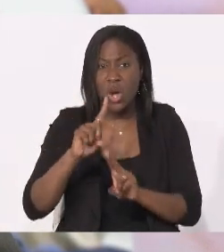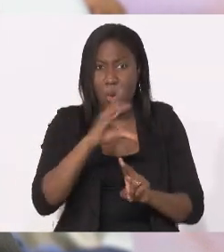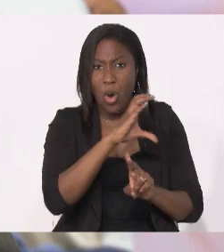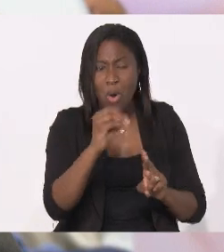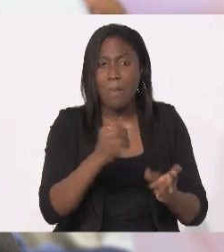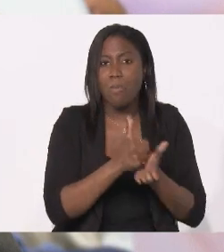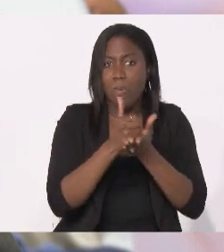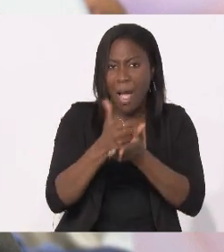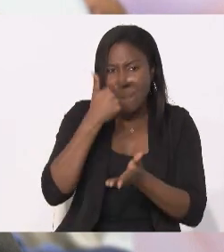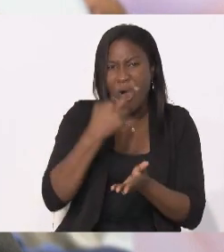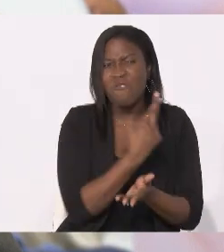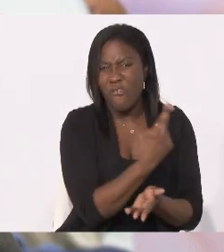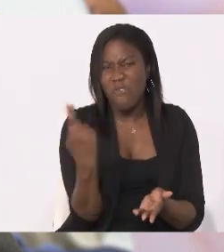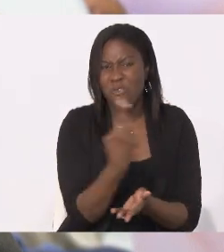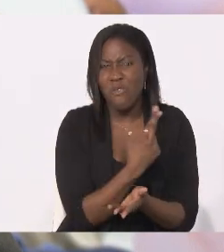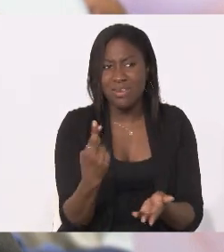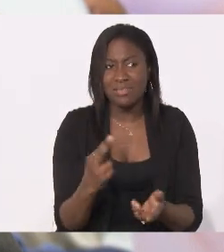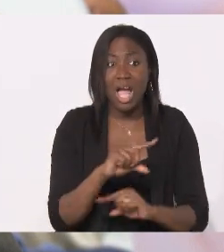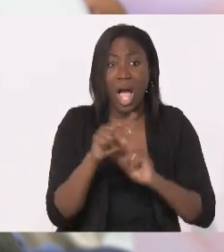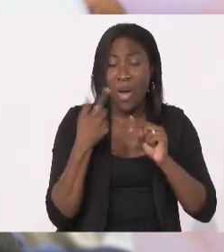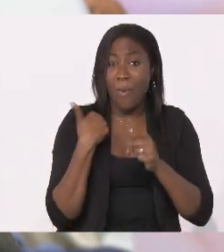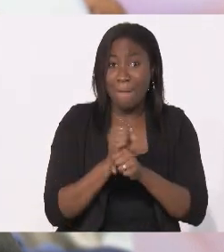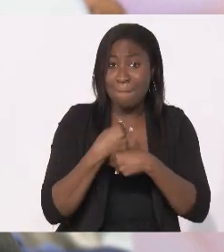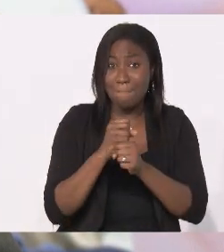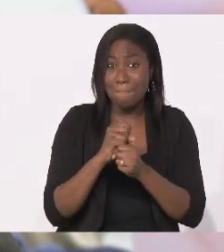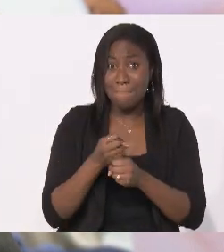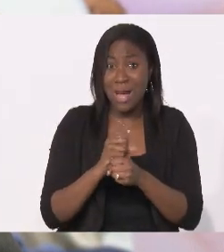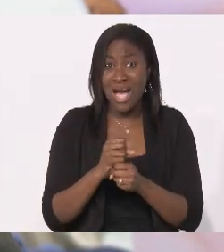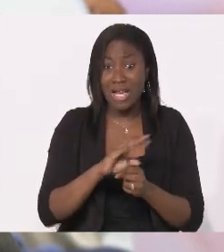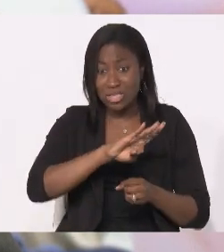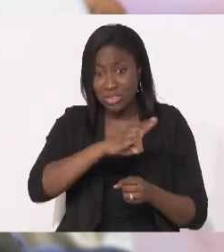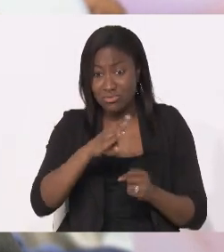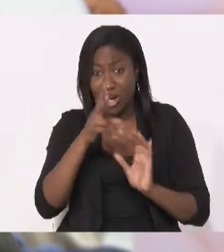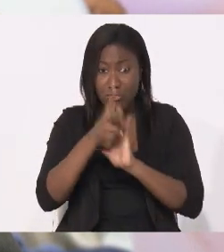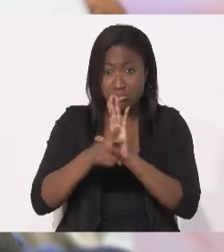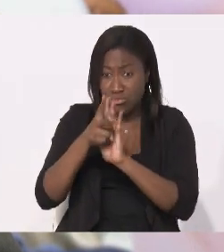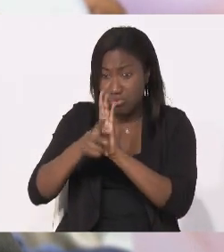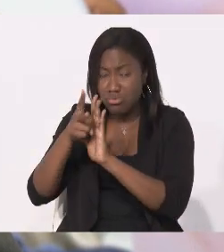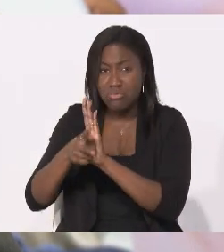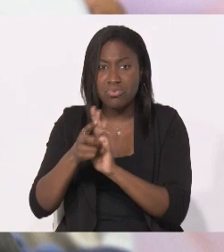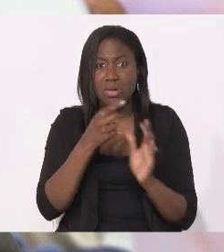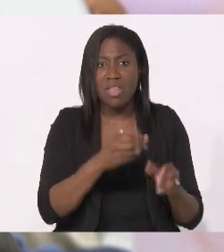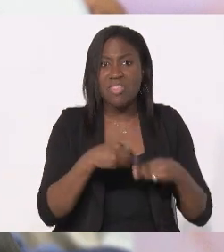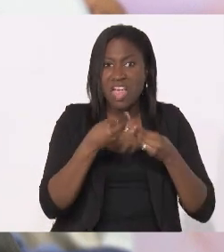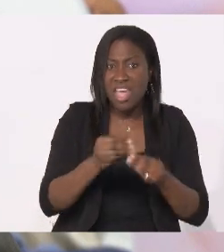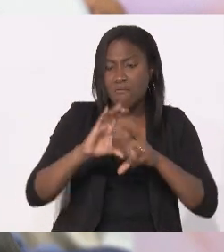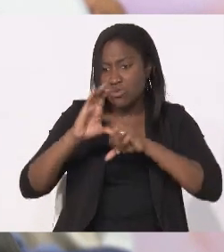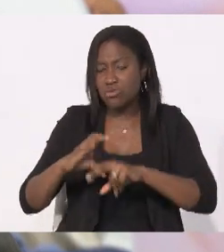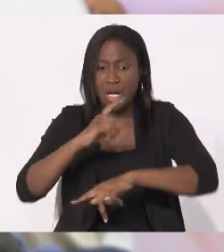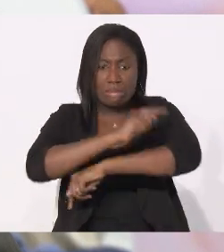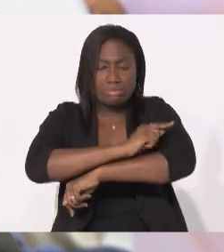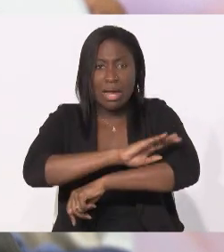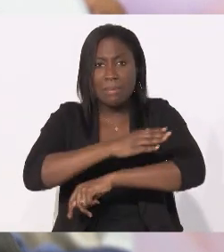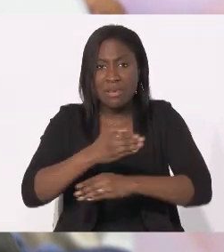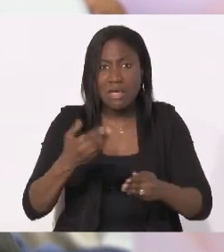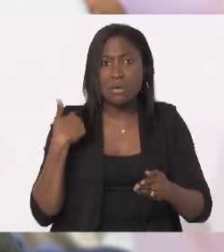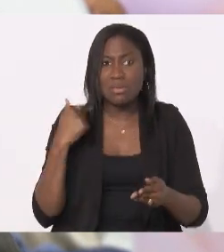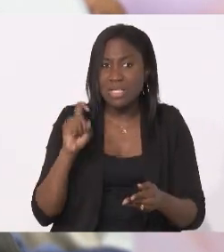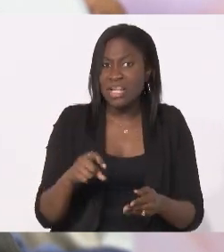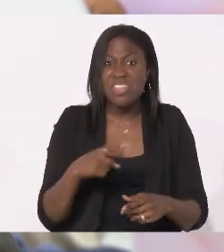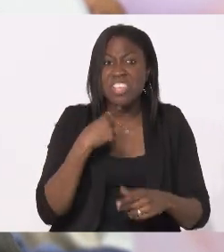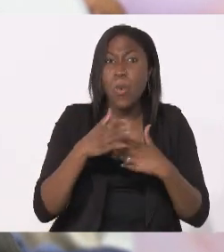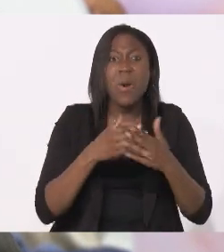like it's Tony Hall. Tony Hall got money from Canada to do Gene and Dinah the film because it was a play. But